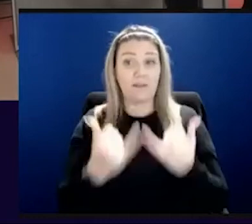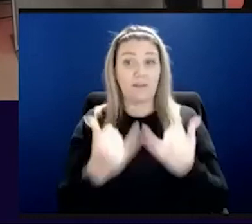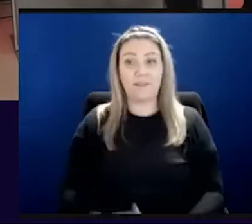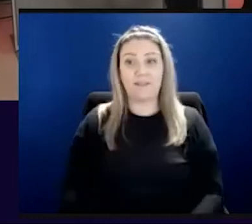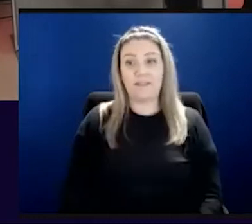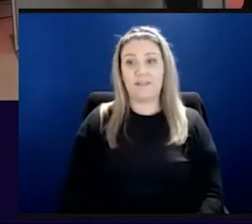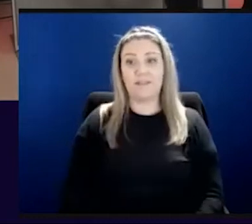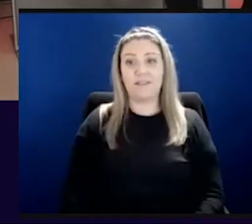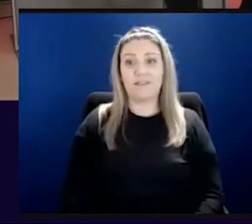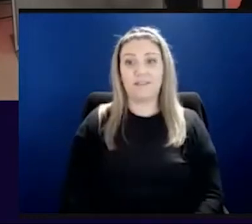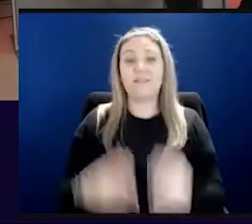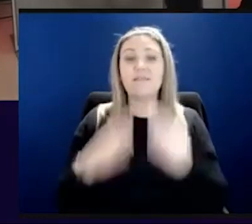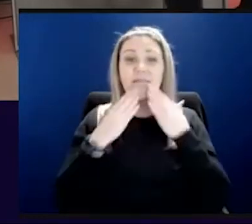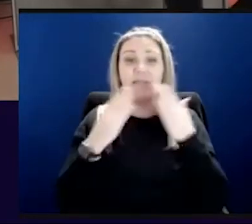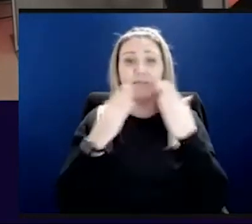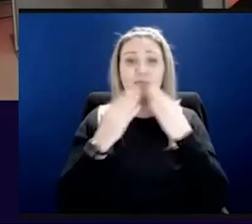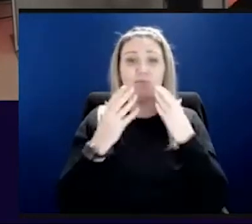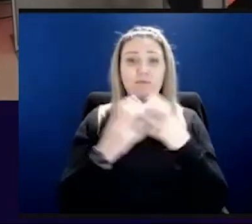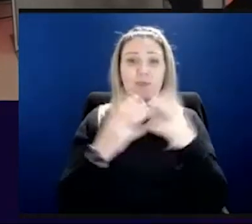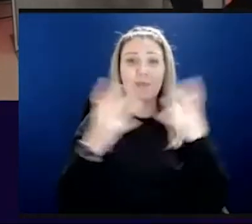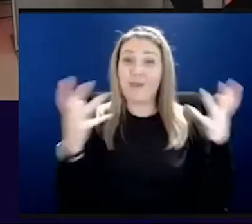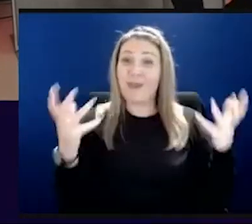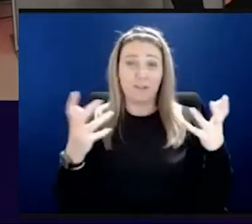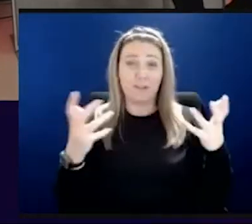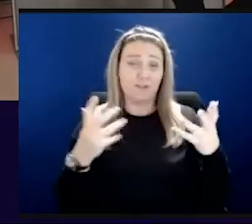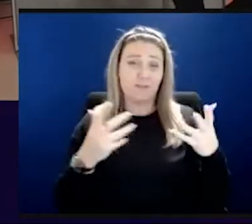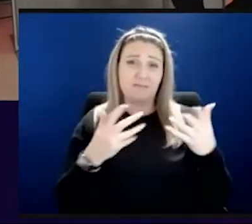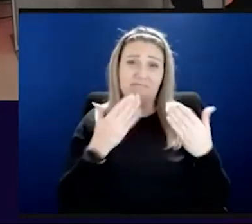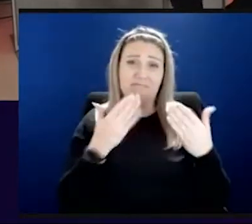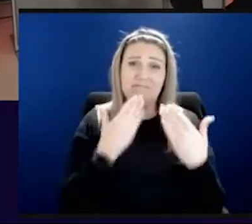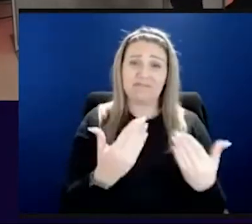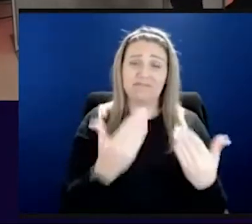Thank you so much. I'm so grateful.